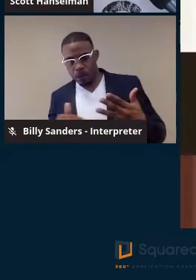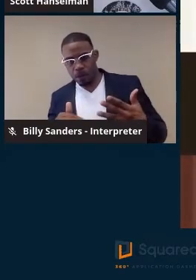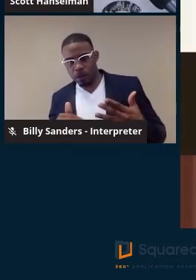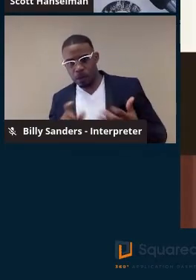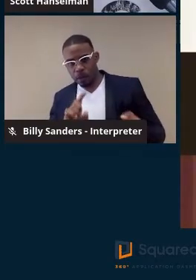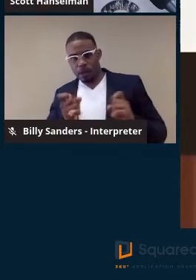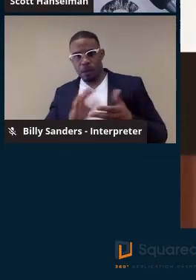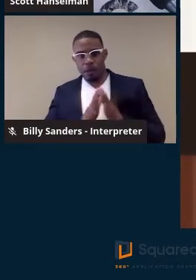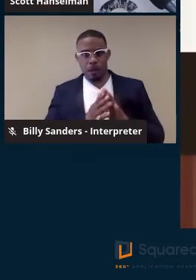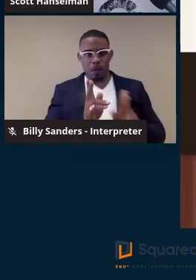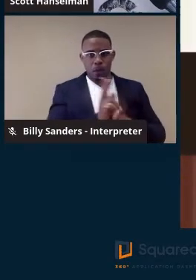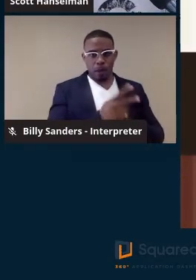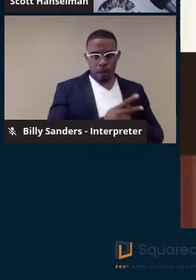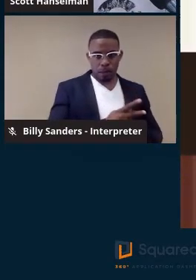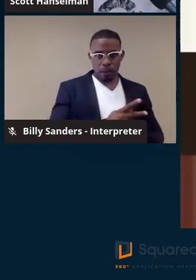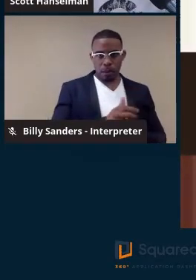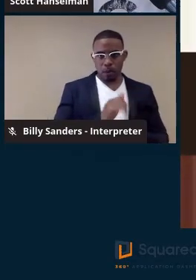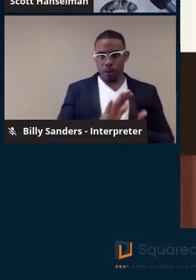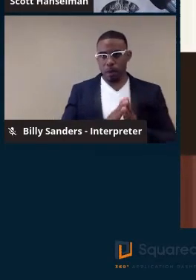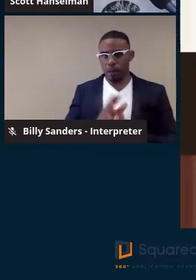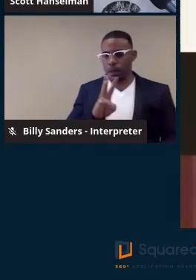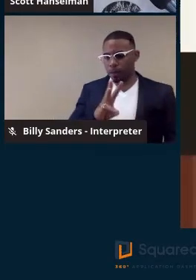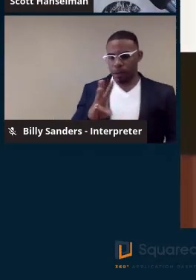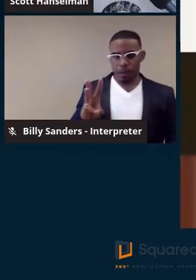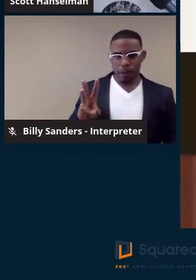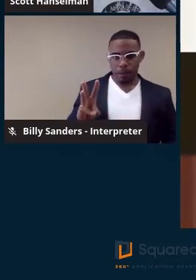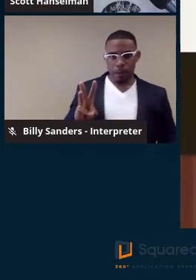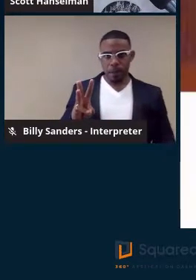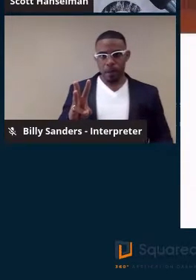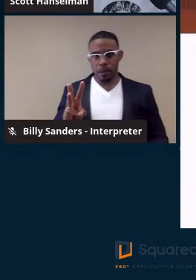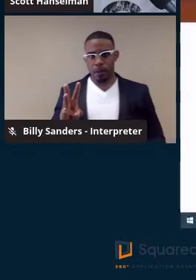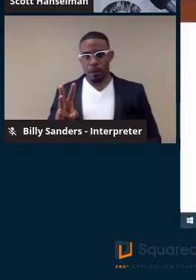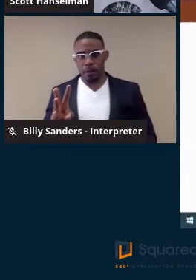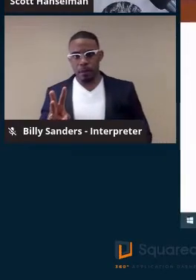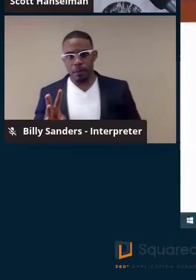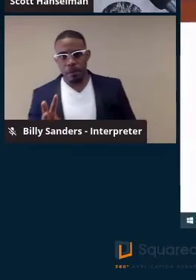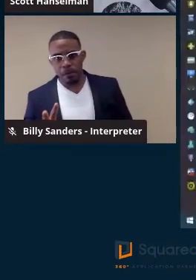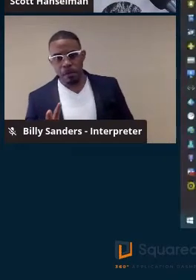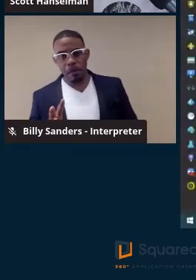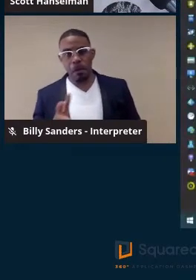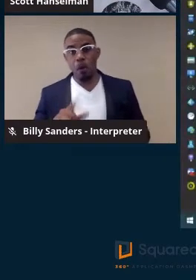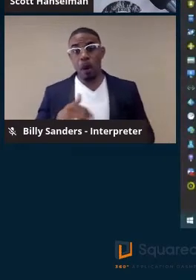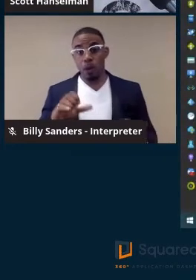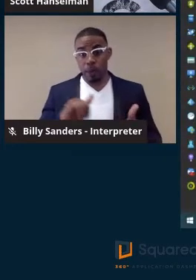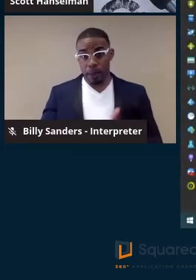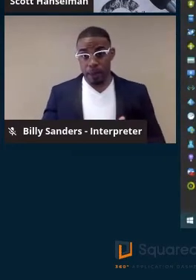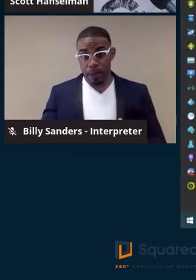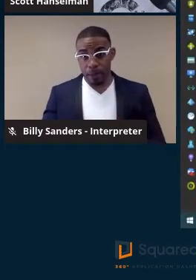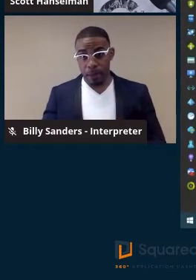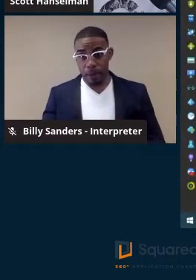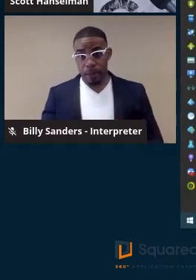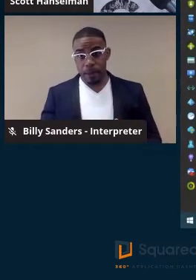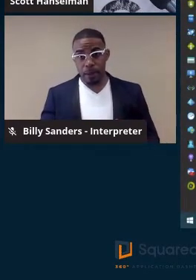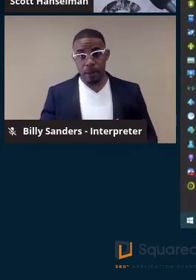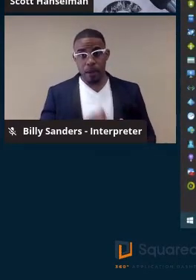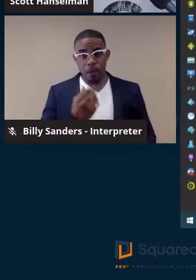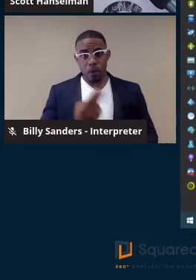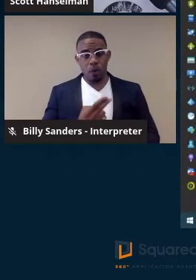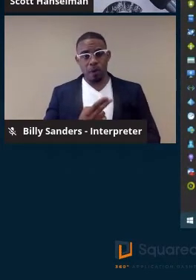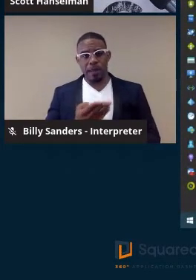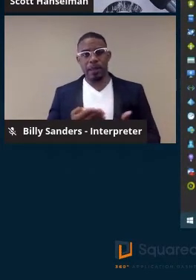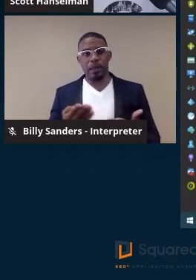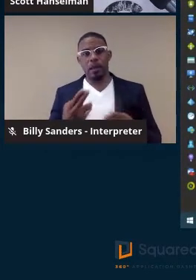become production. It'll become www. When I do that, we'll be using a thing that's